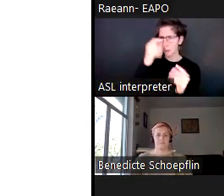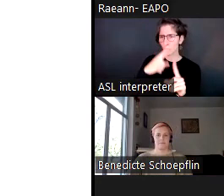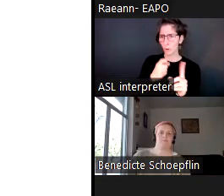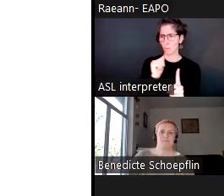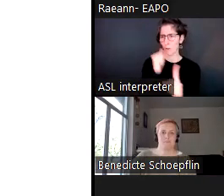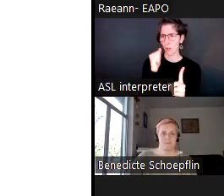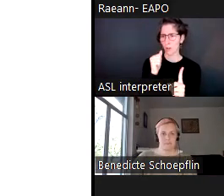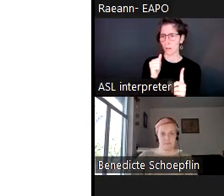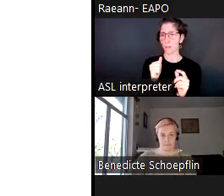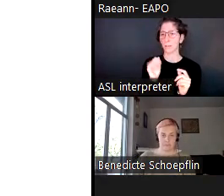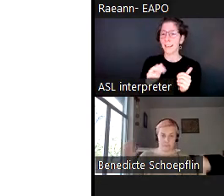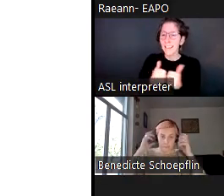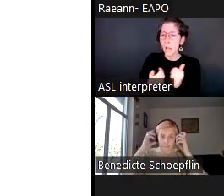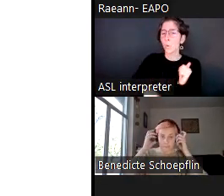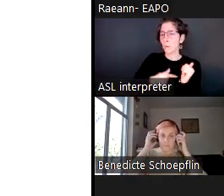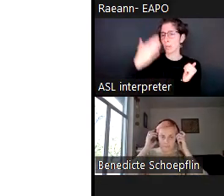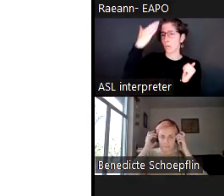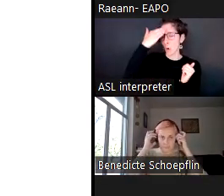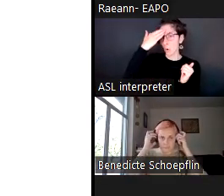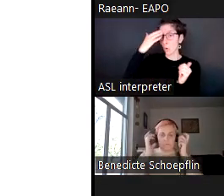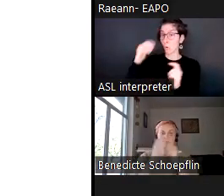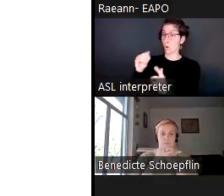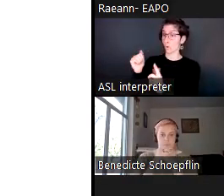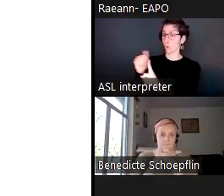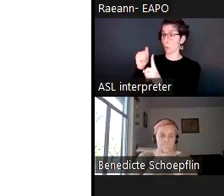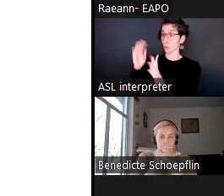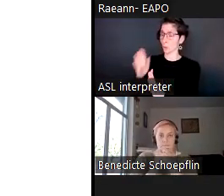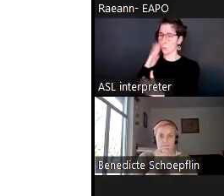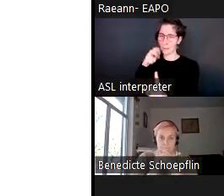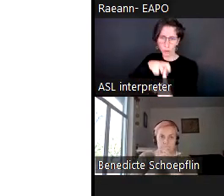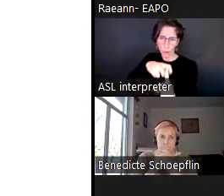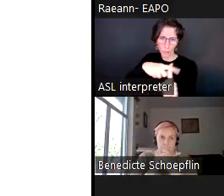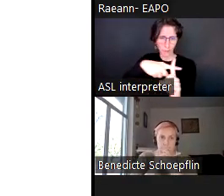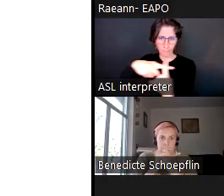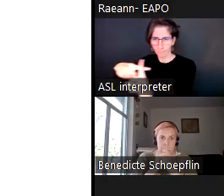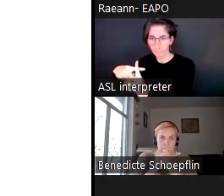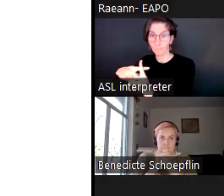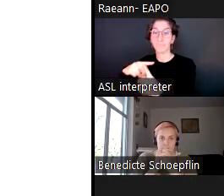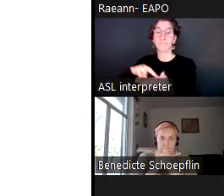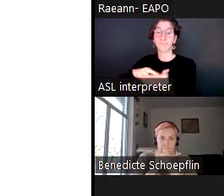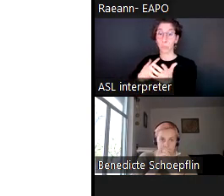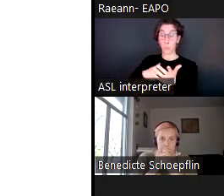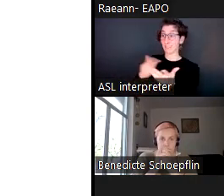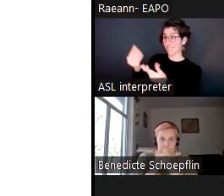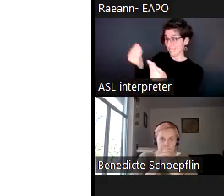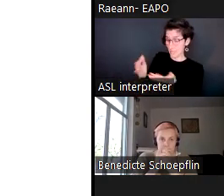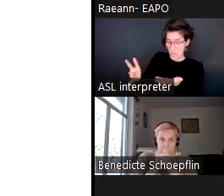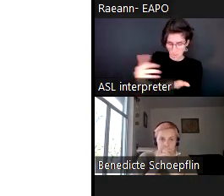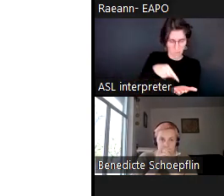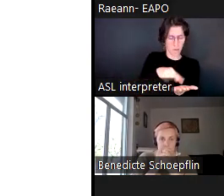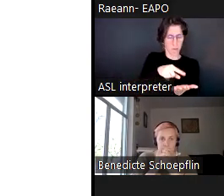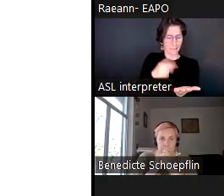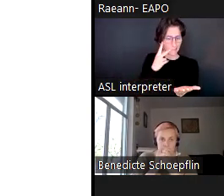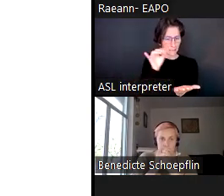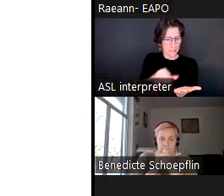that fraudsters are targeting certain areas. And then we can put it out in the media saying, oh, they're targeting Southern